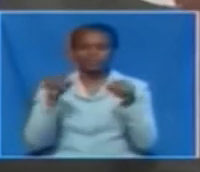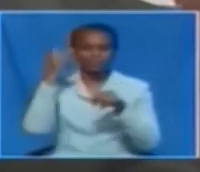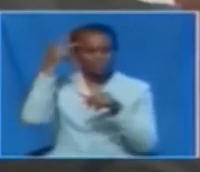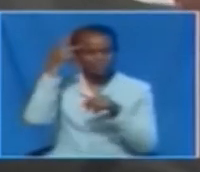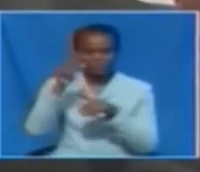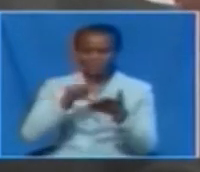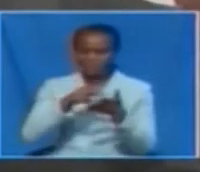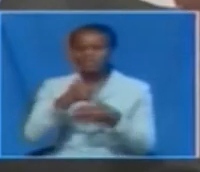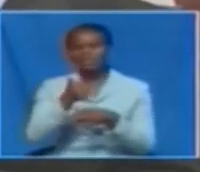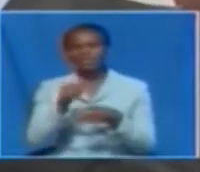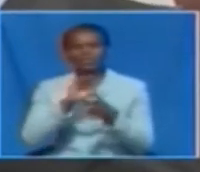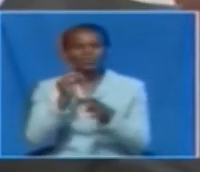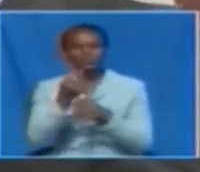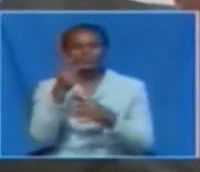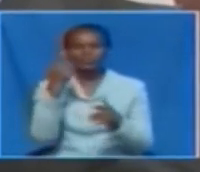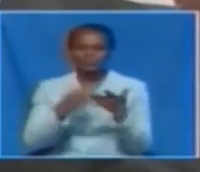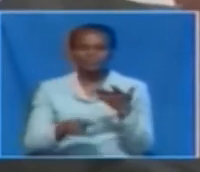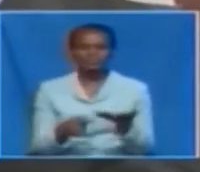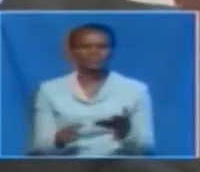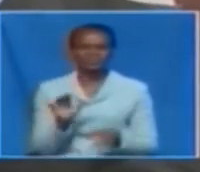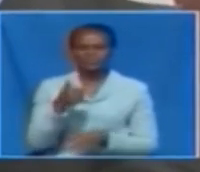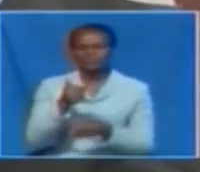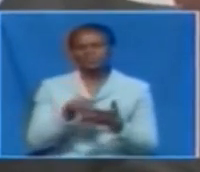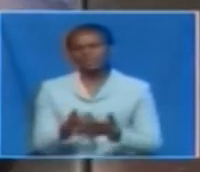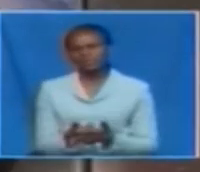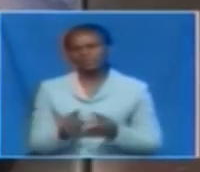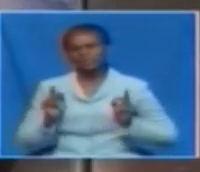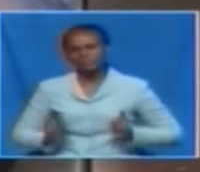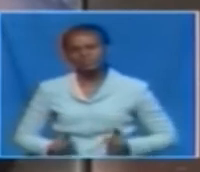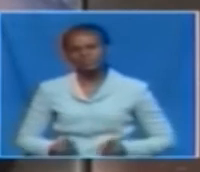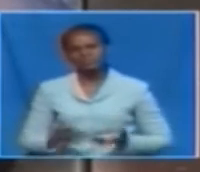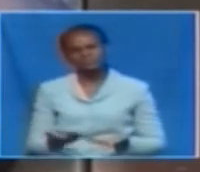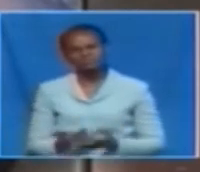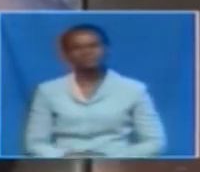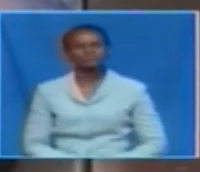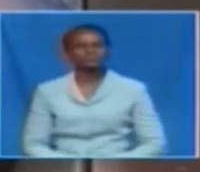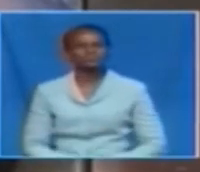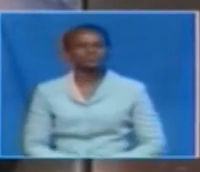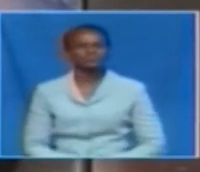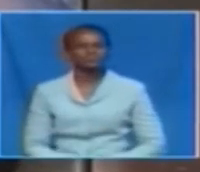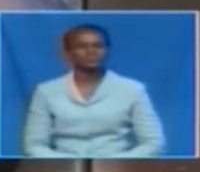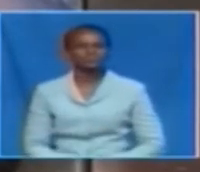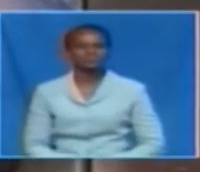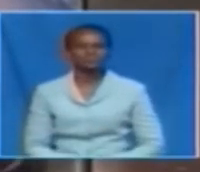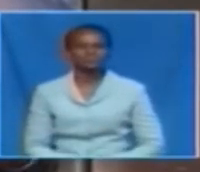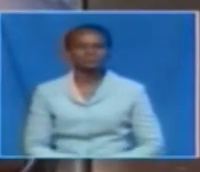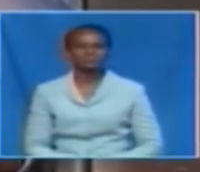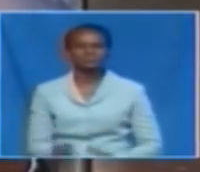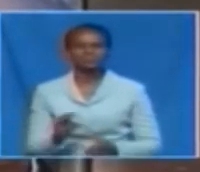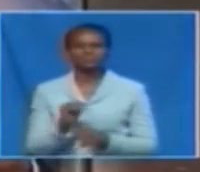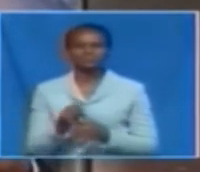talk about or to. No, that's not why he did that. Are you going in this alliance for personal reasons, probably as Nevers Mumba, to benefit, either